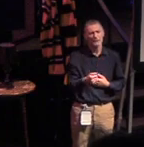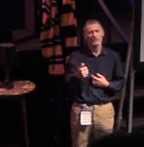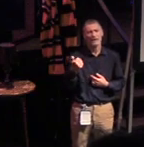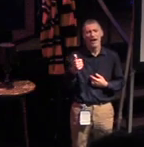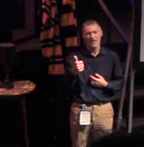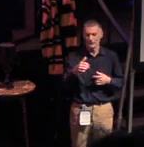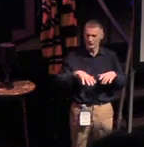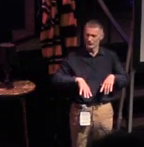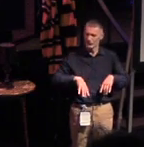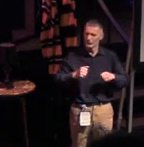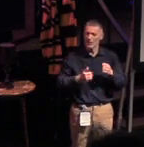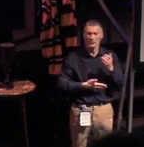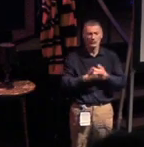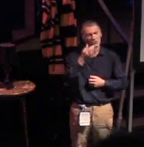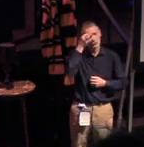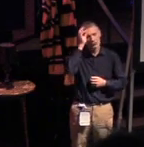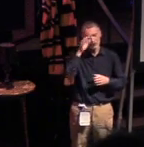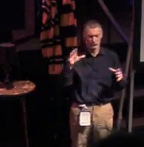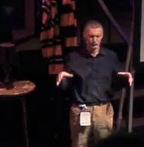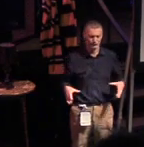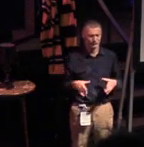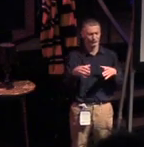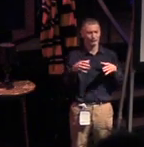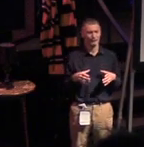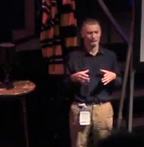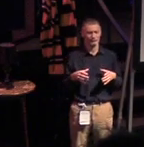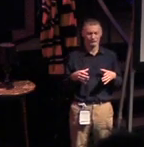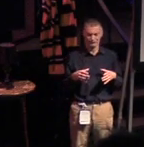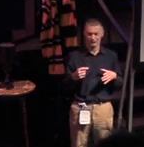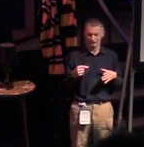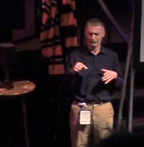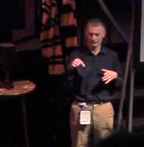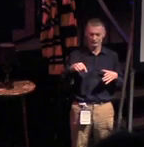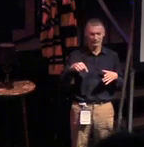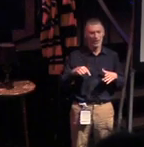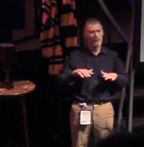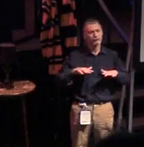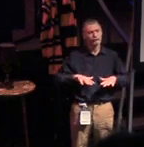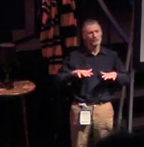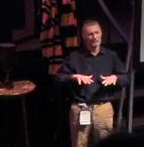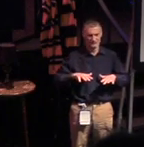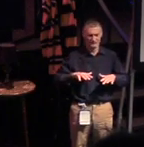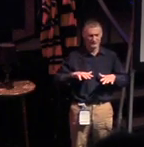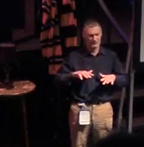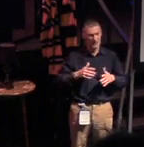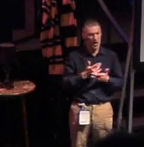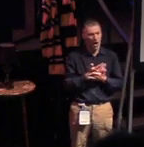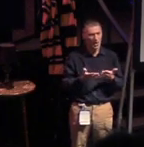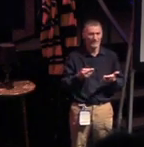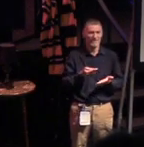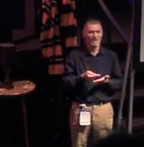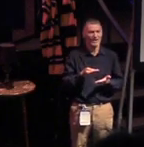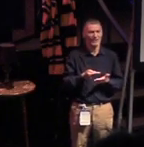the the world and and and this country as well was was in turmoil with the financial